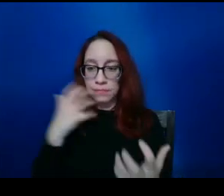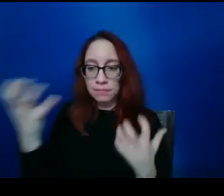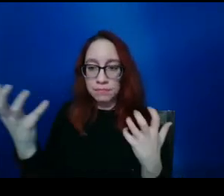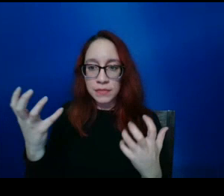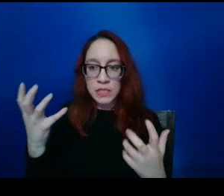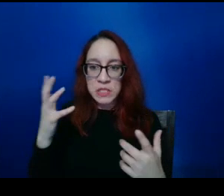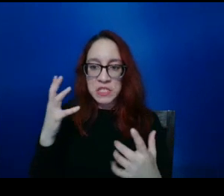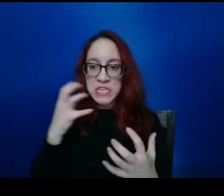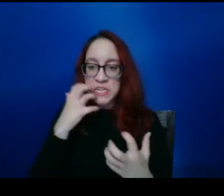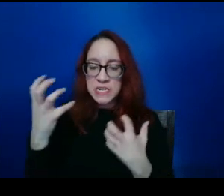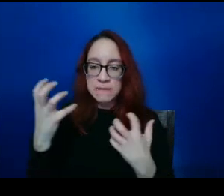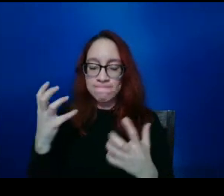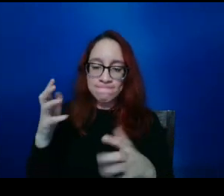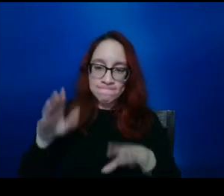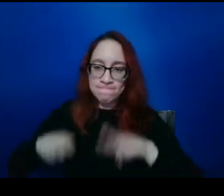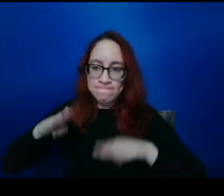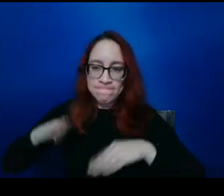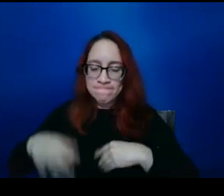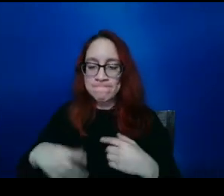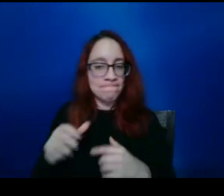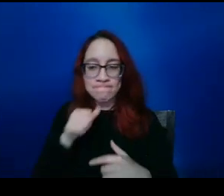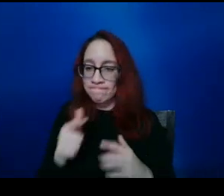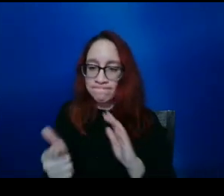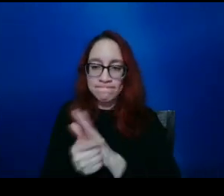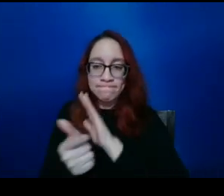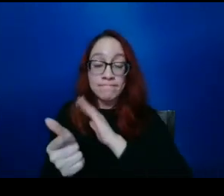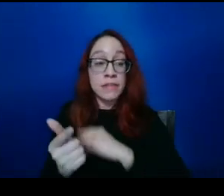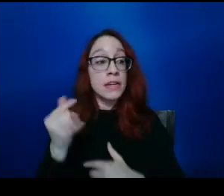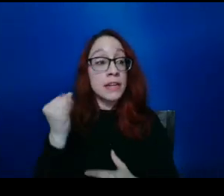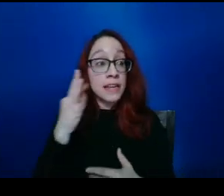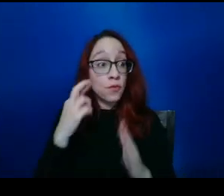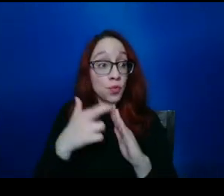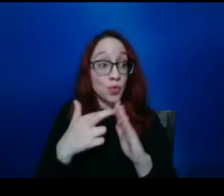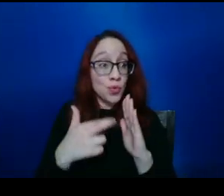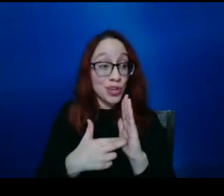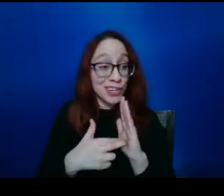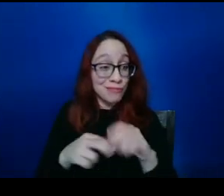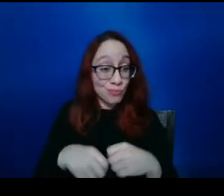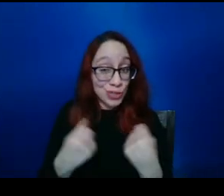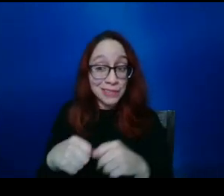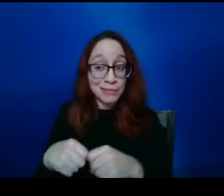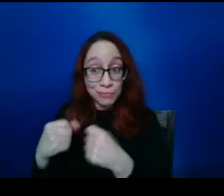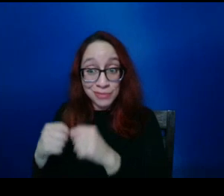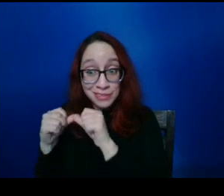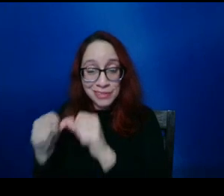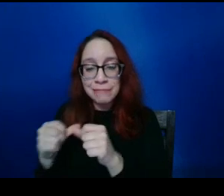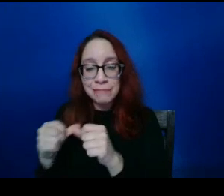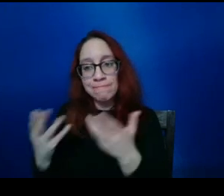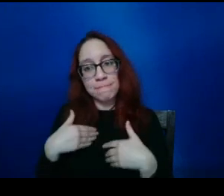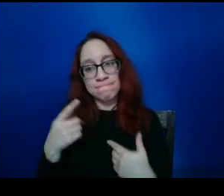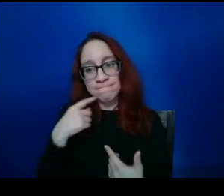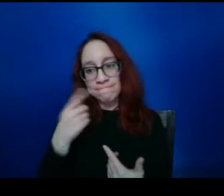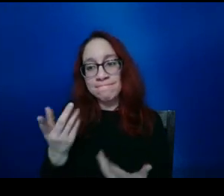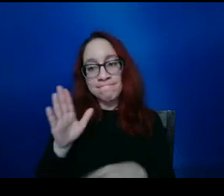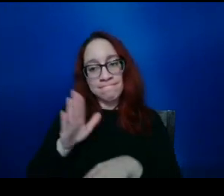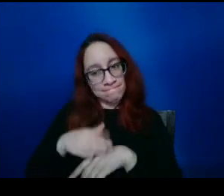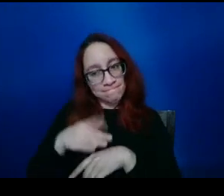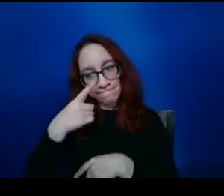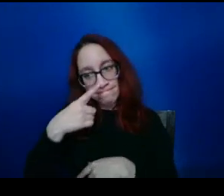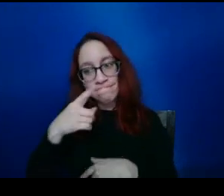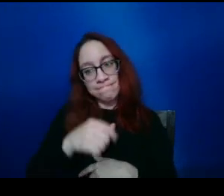also be prohibited. Upon warning, should these rules be continued to be violated, you may be asked to be removed from the